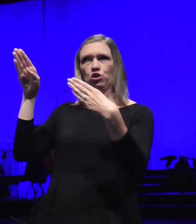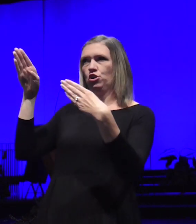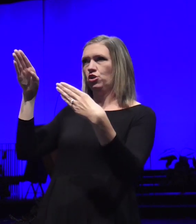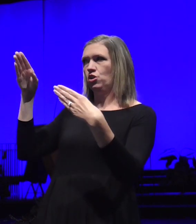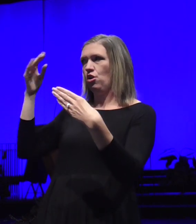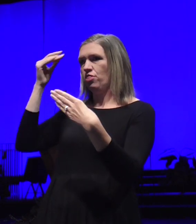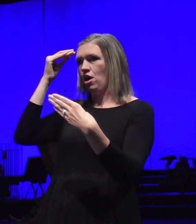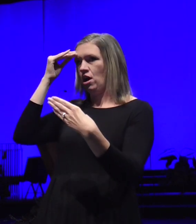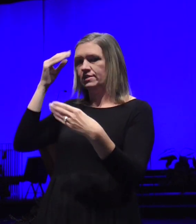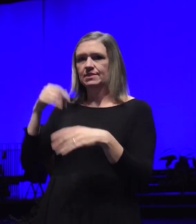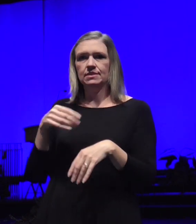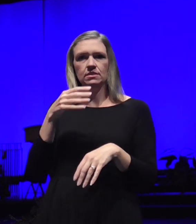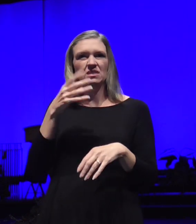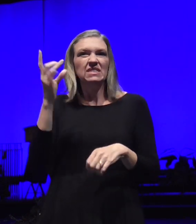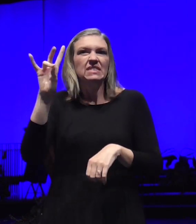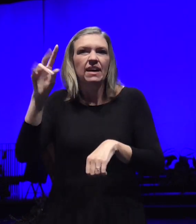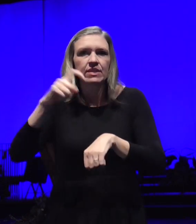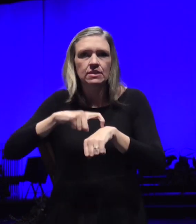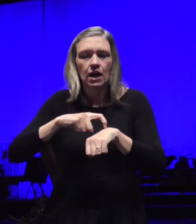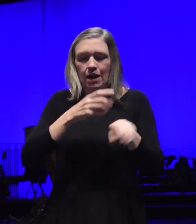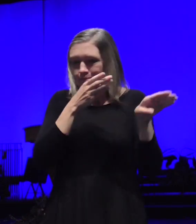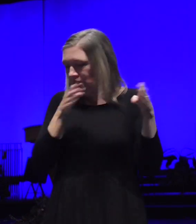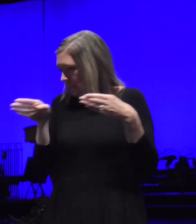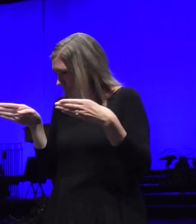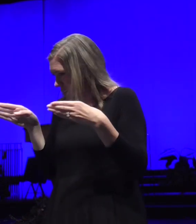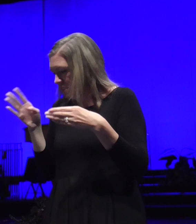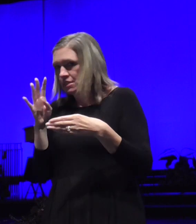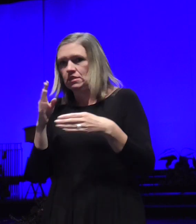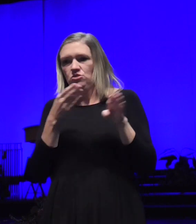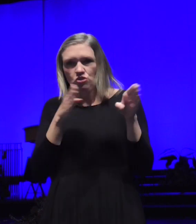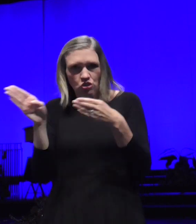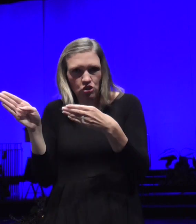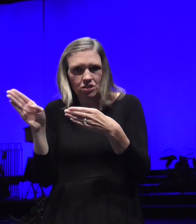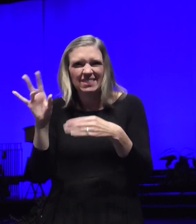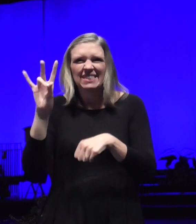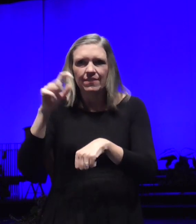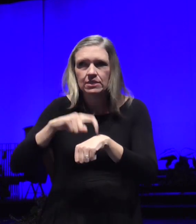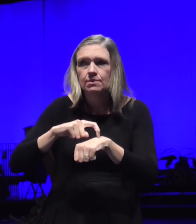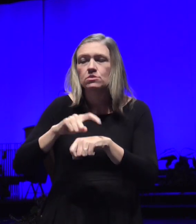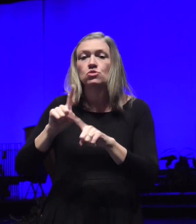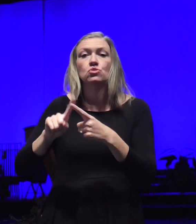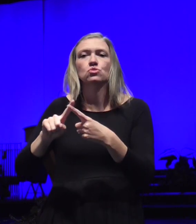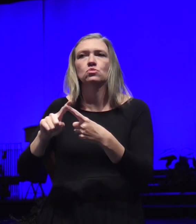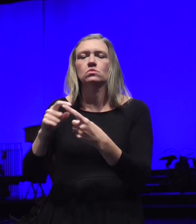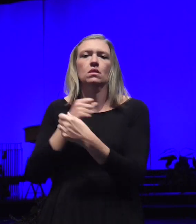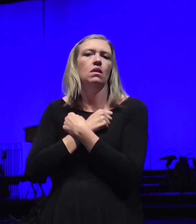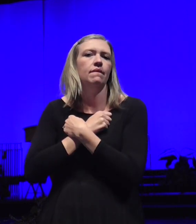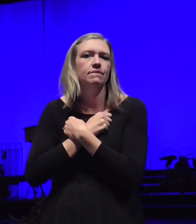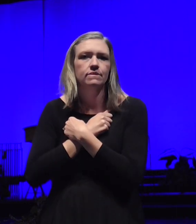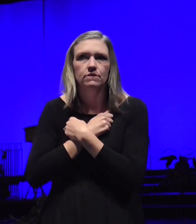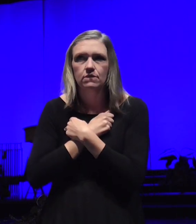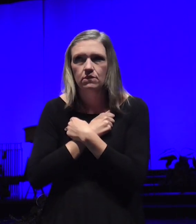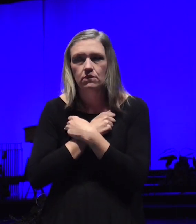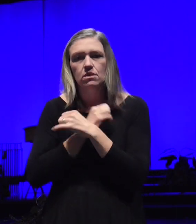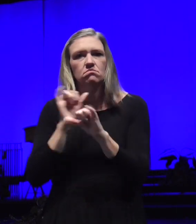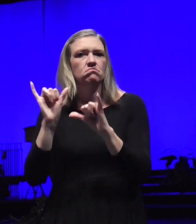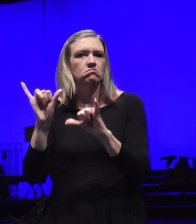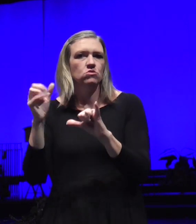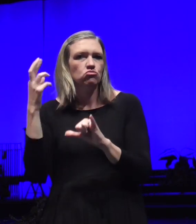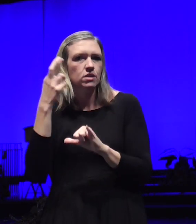and turn them 7 times. And where are we going to turn them? To a realization of love.